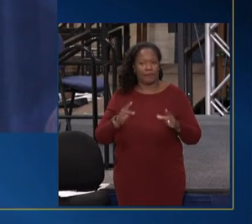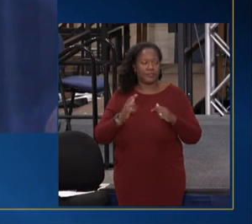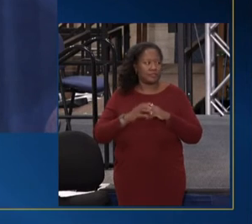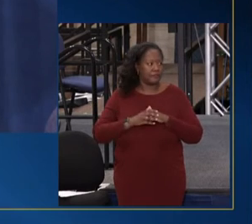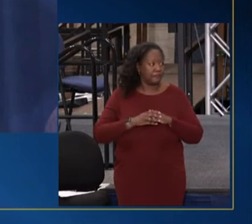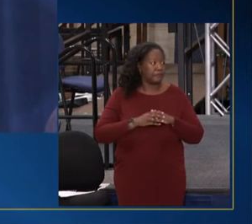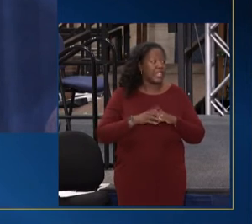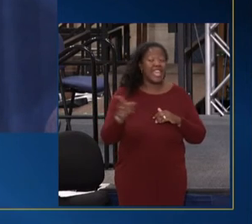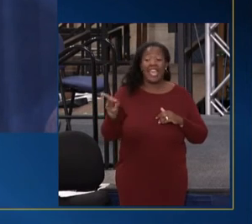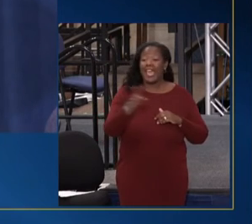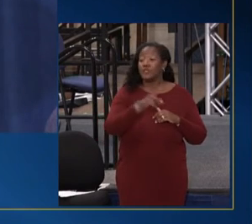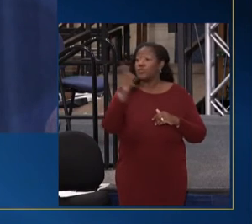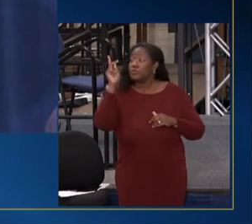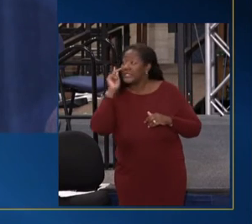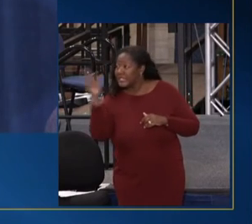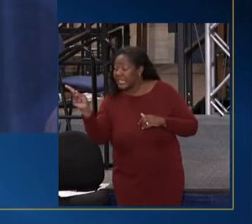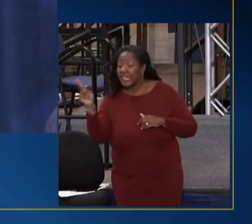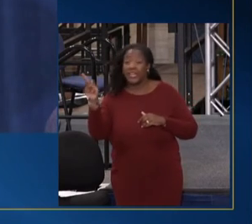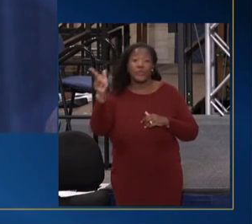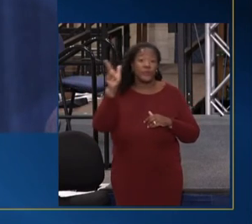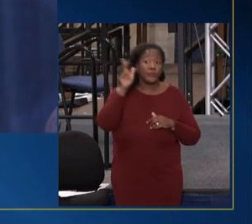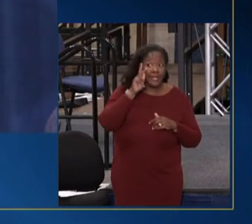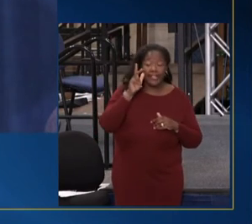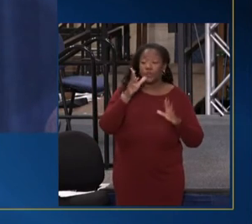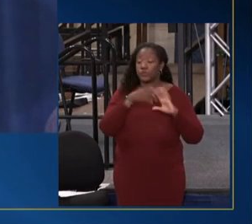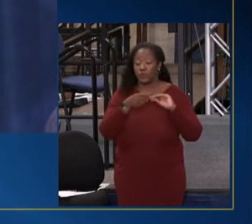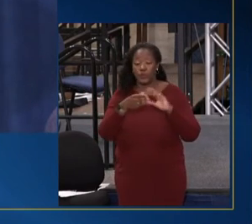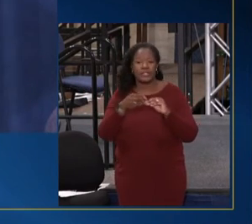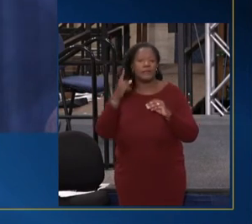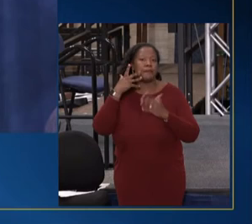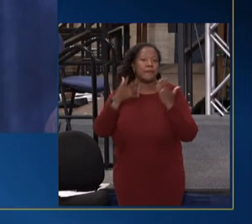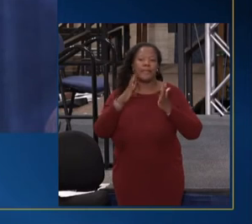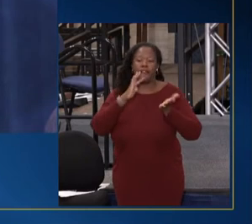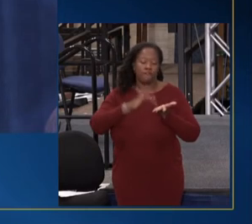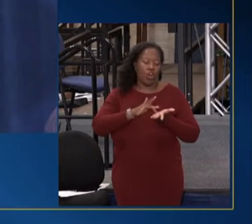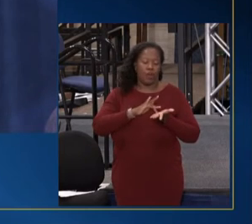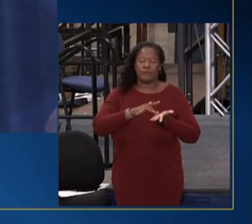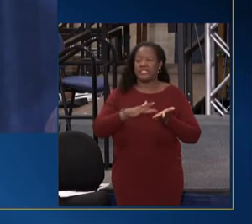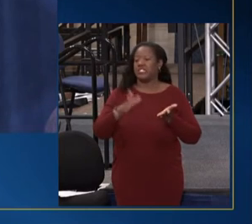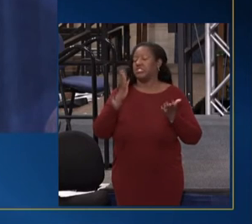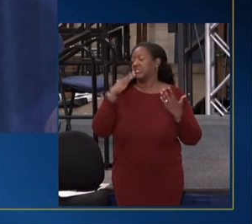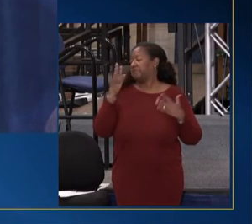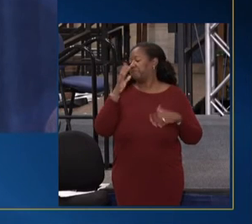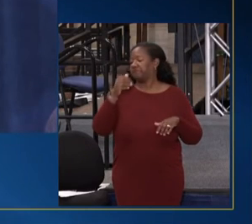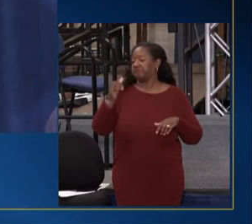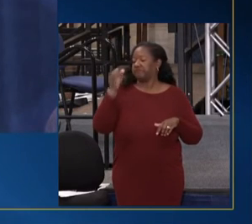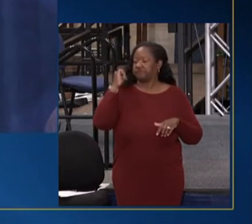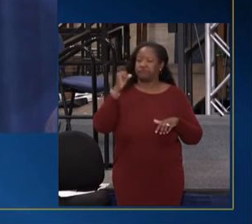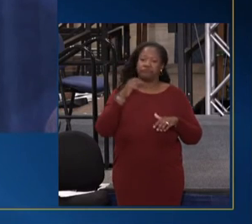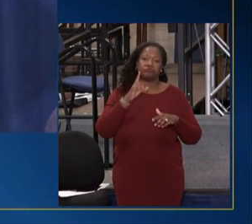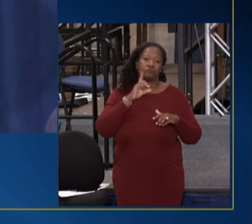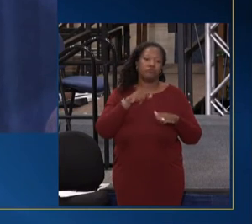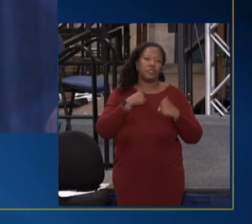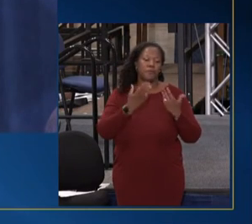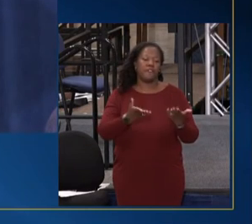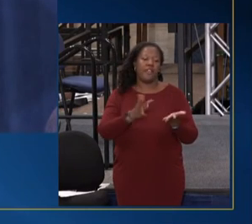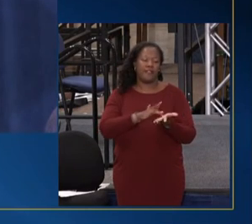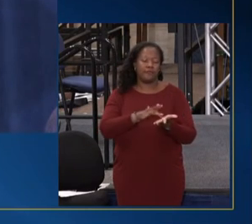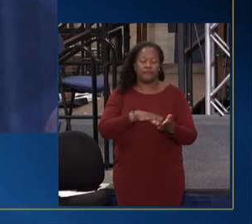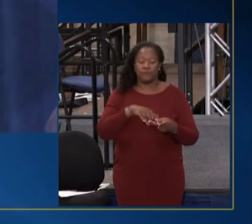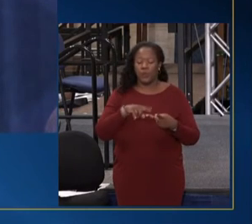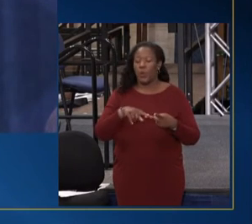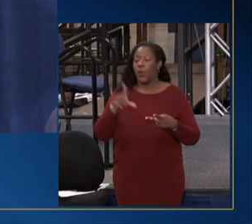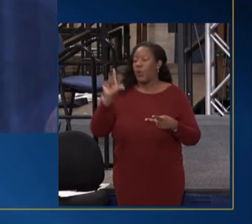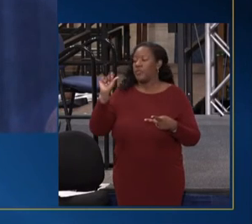you see or hear stories of, you know, a pharmacy just won't fill scripts, a pharmacy, you know, a lab stopped doing